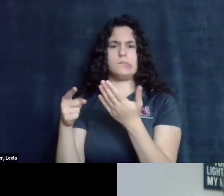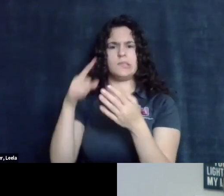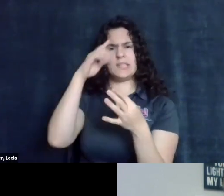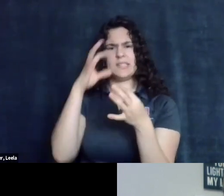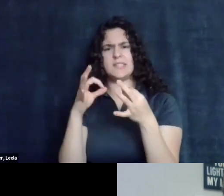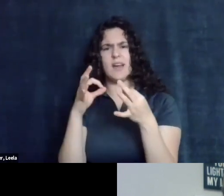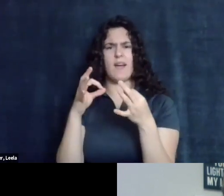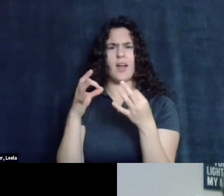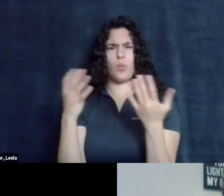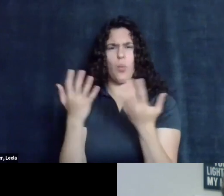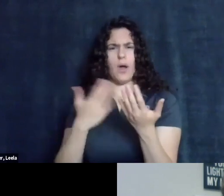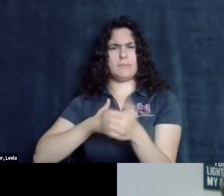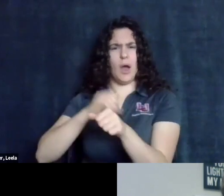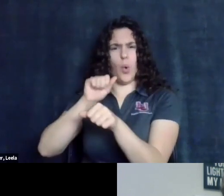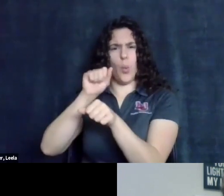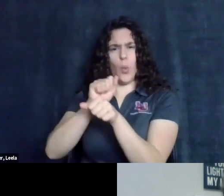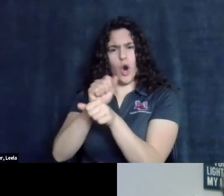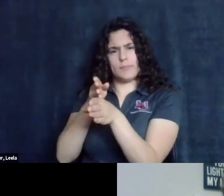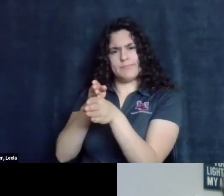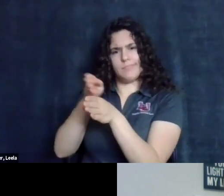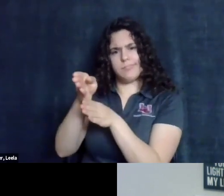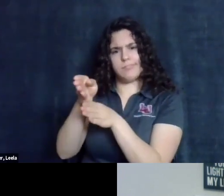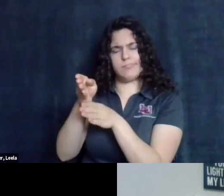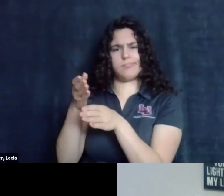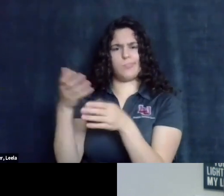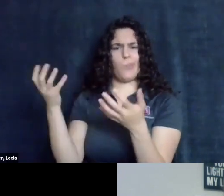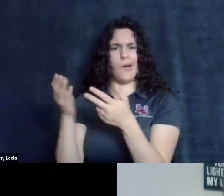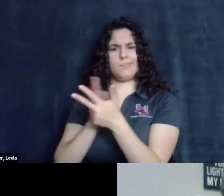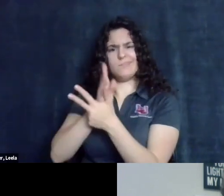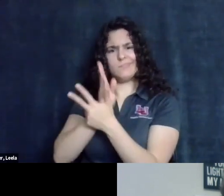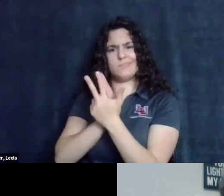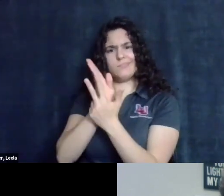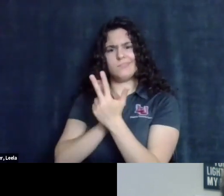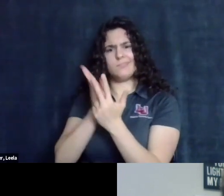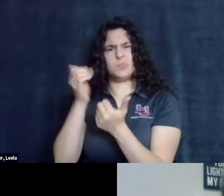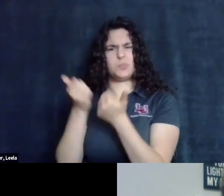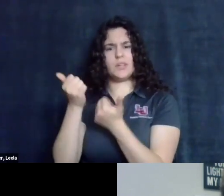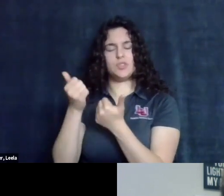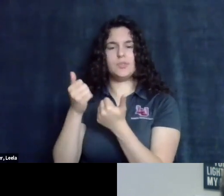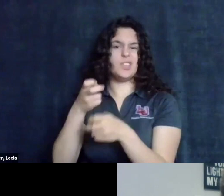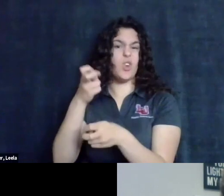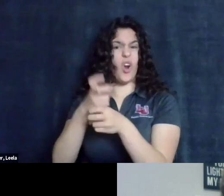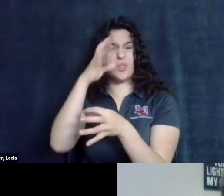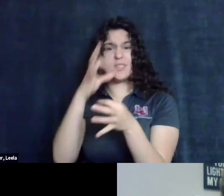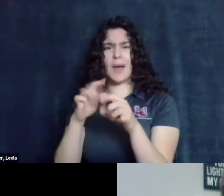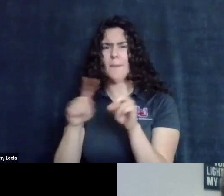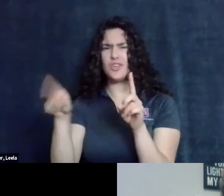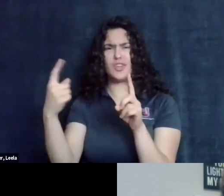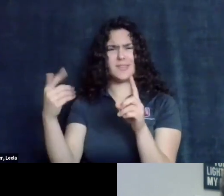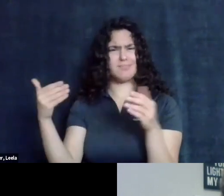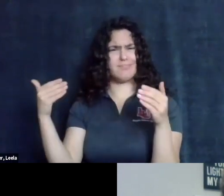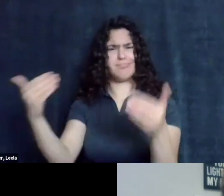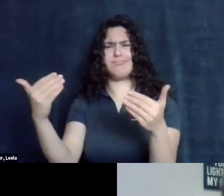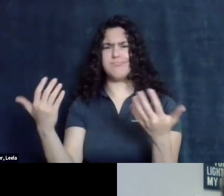line of work, what is your major, but often just jump in. And